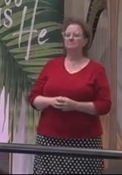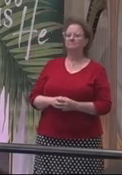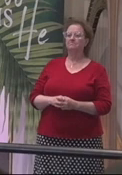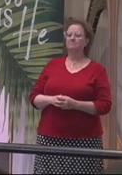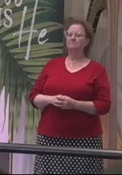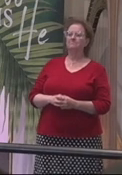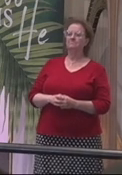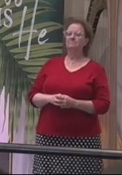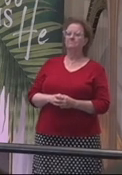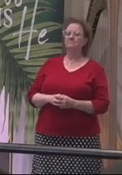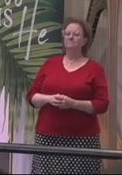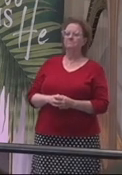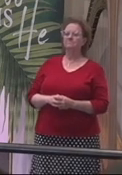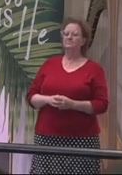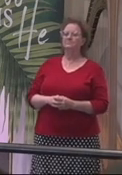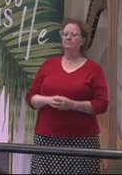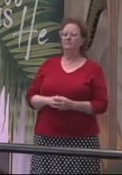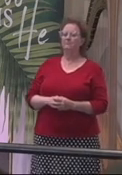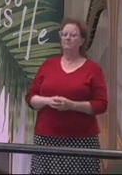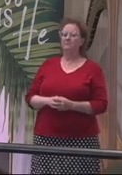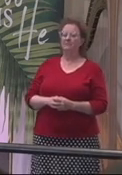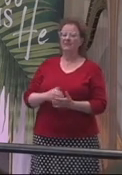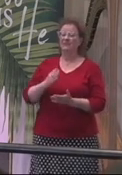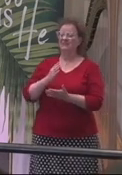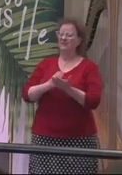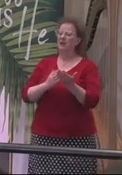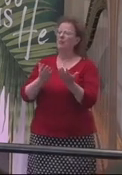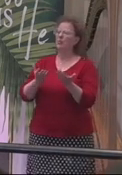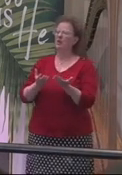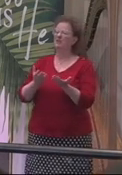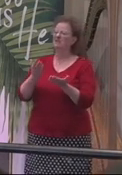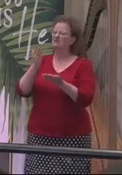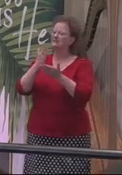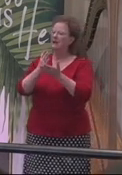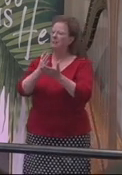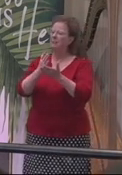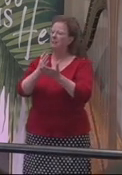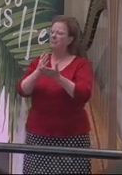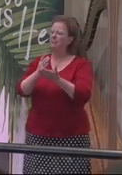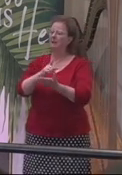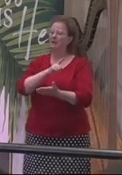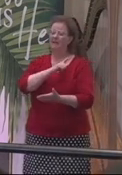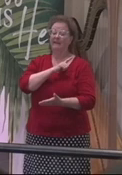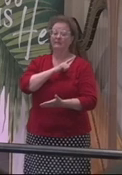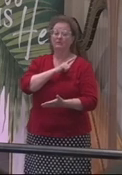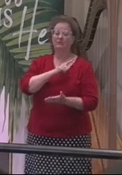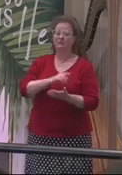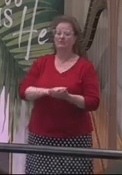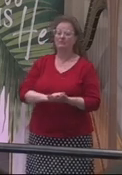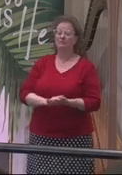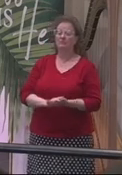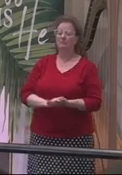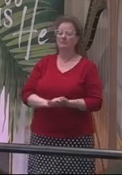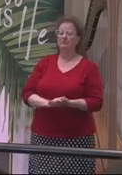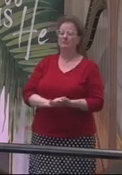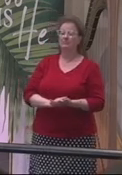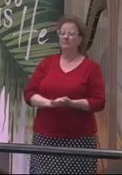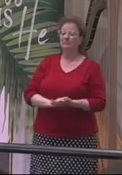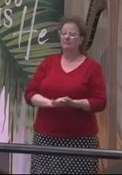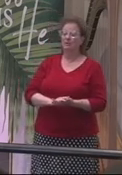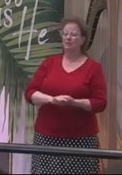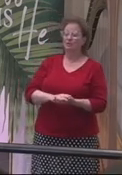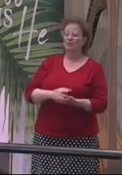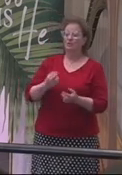But there were some that wanted to stop Lazarus that day. Did you know that? Did you know that the religious leaders